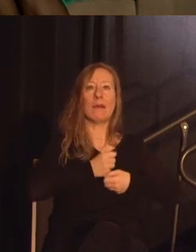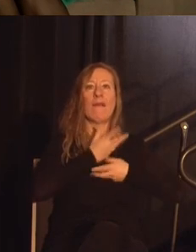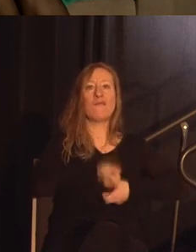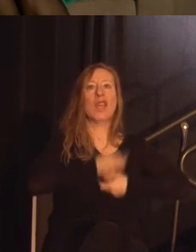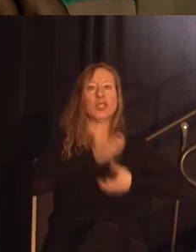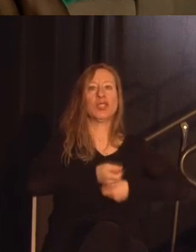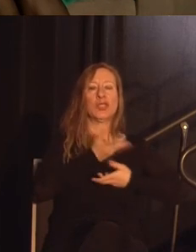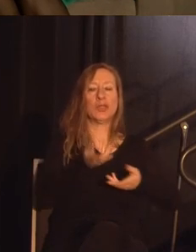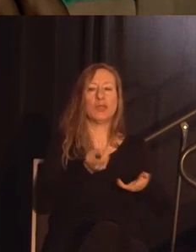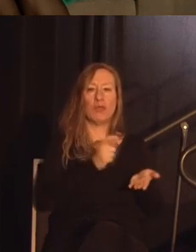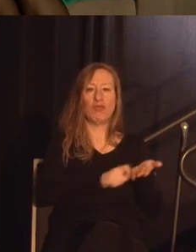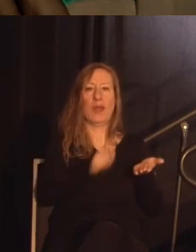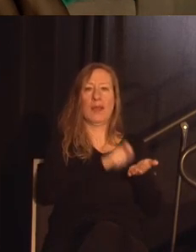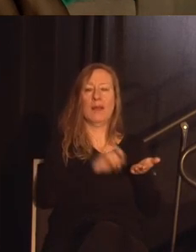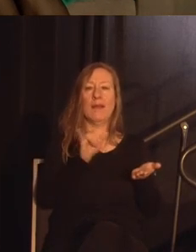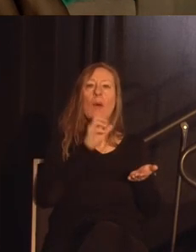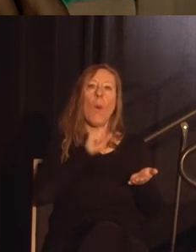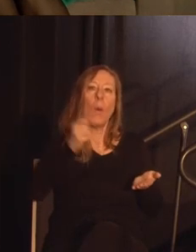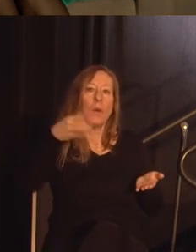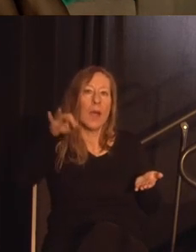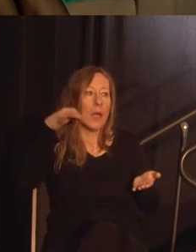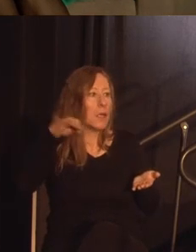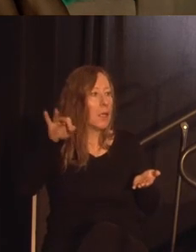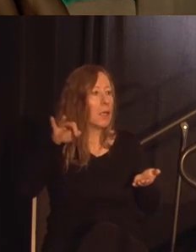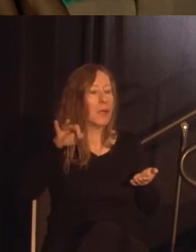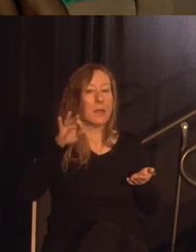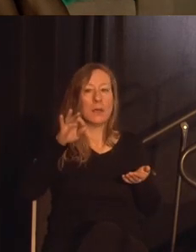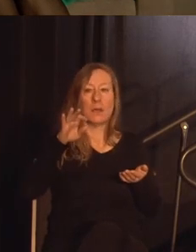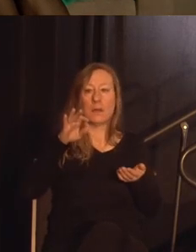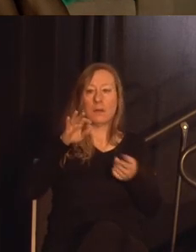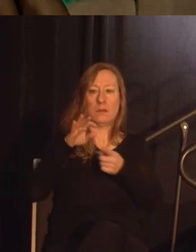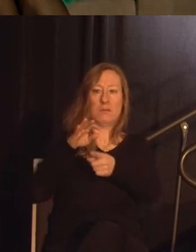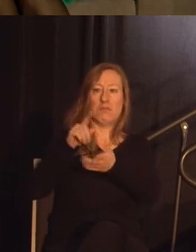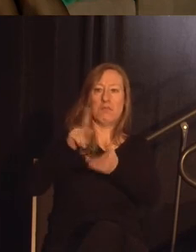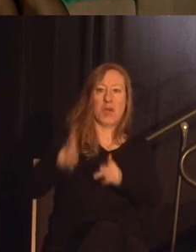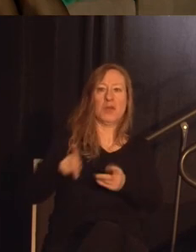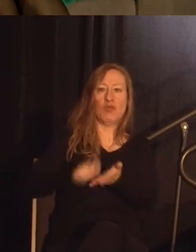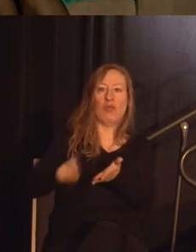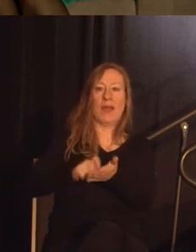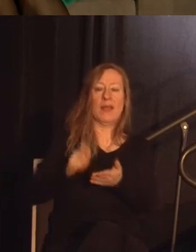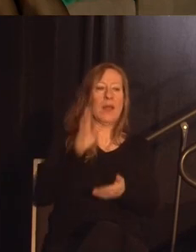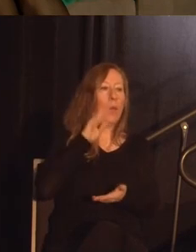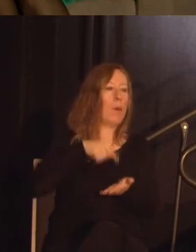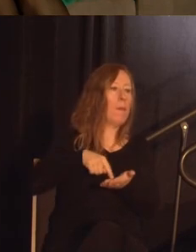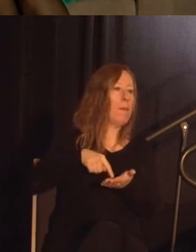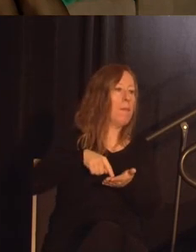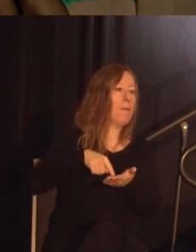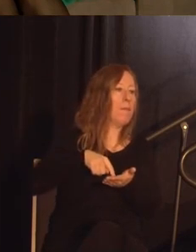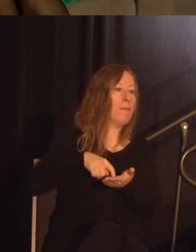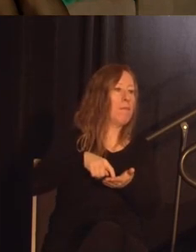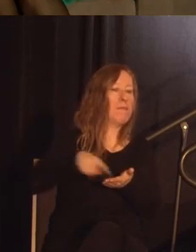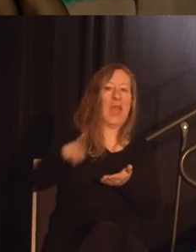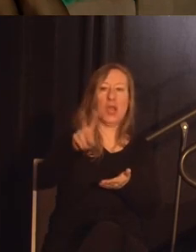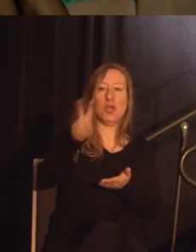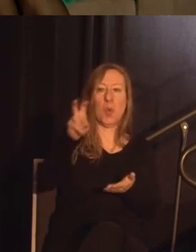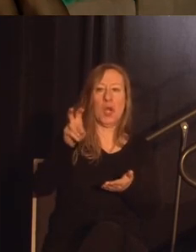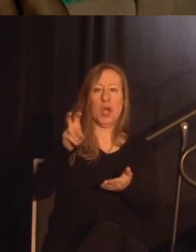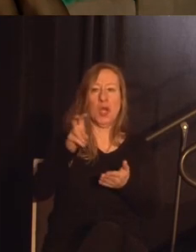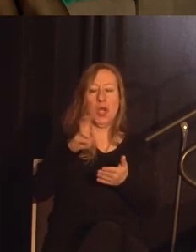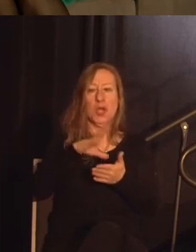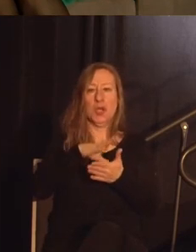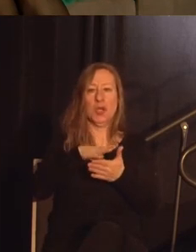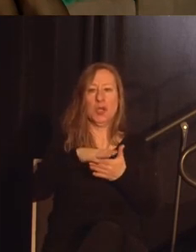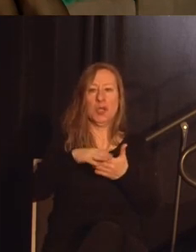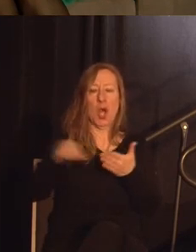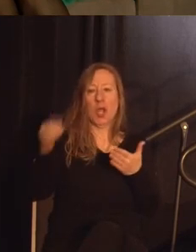women would, like, 19-year-olds would get paid $200 to be, like, I gave 80 guys a blowjob or what, like, all this stuff where you're, like, oh, my God, that's